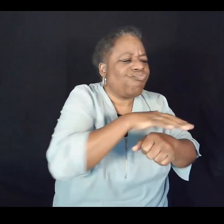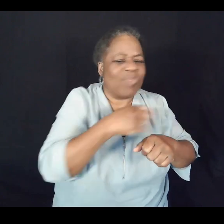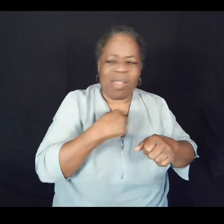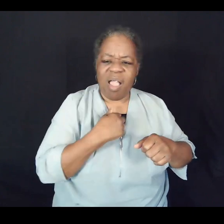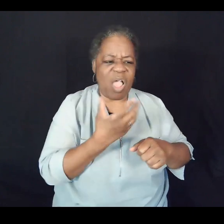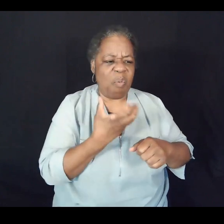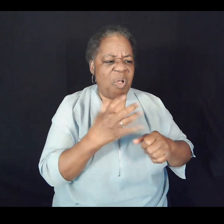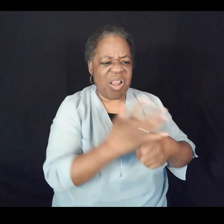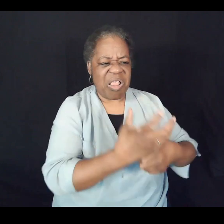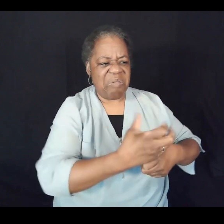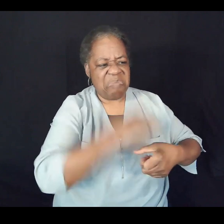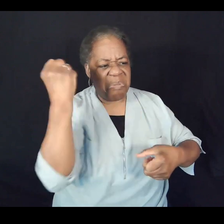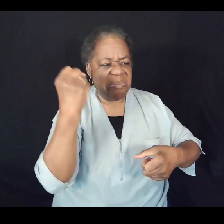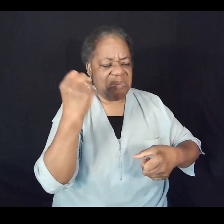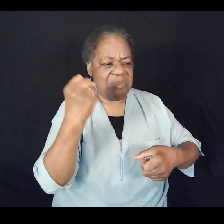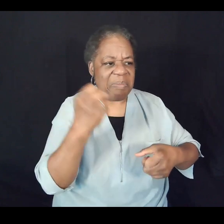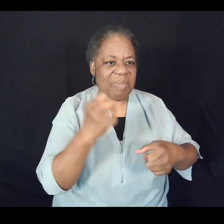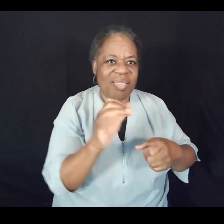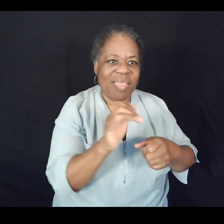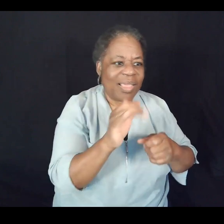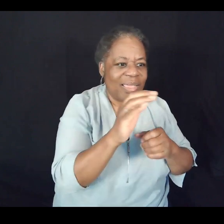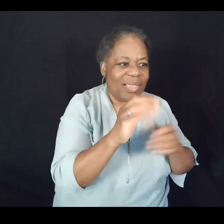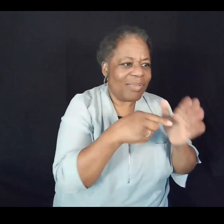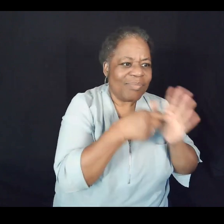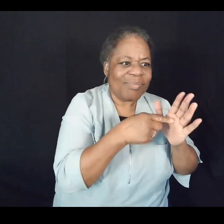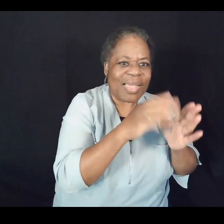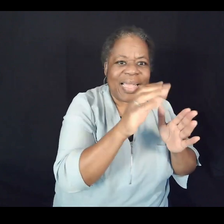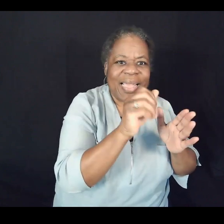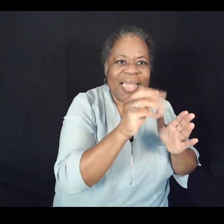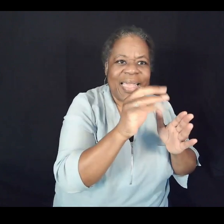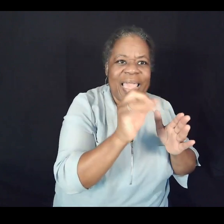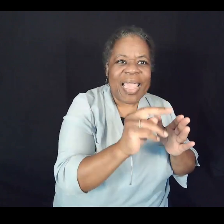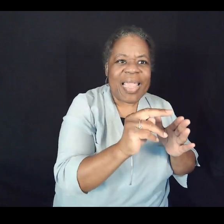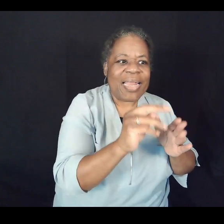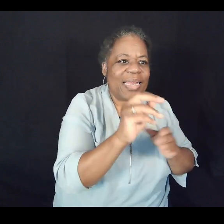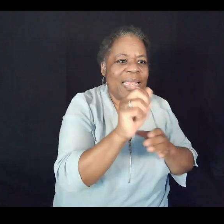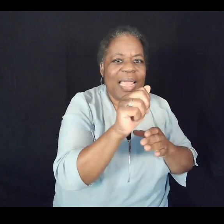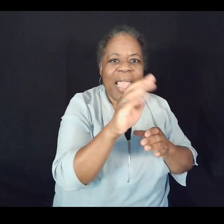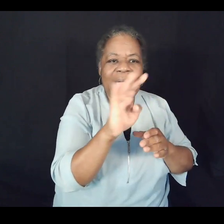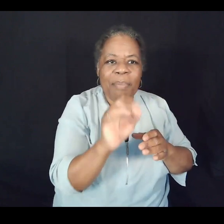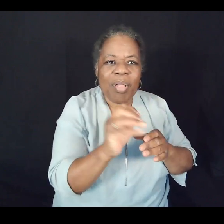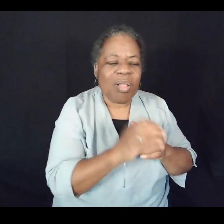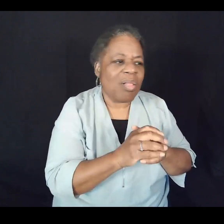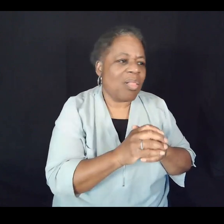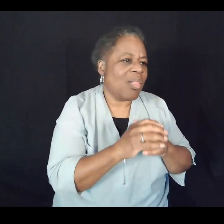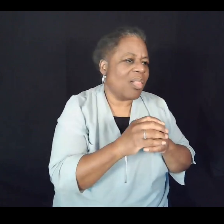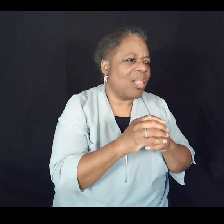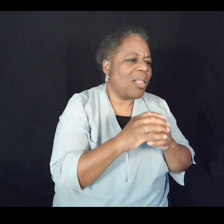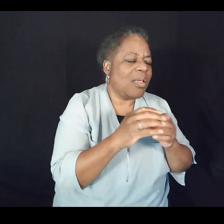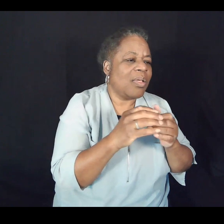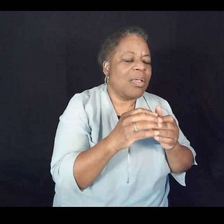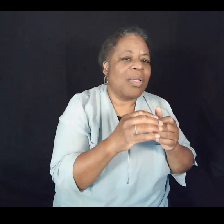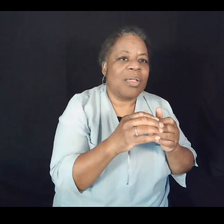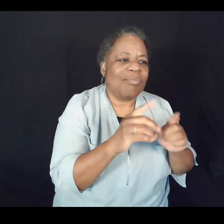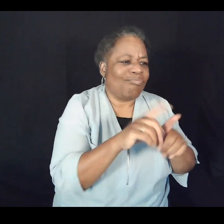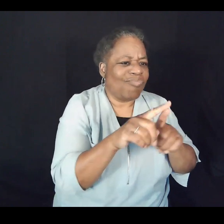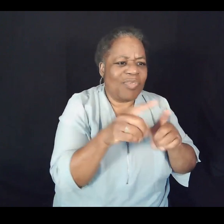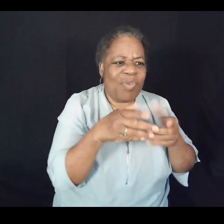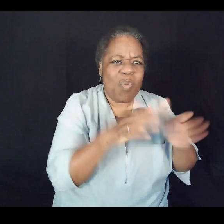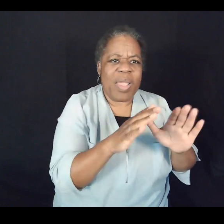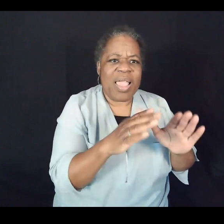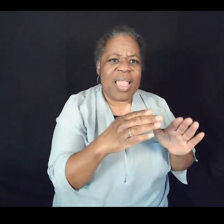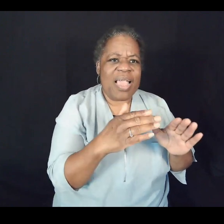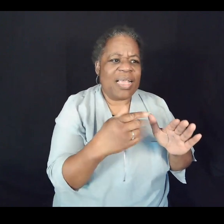From Cain killing Abel to Domitian throwing John in the oil, to countless ways that we are capable of hurting